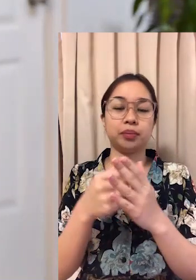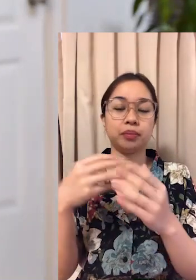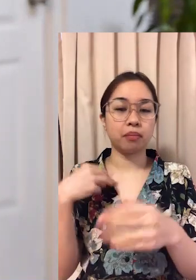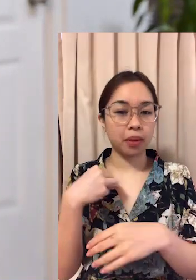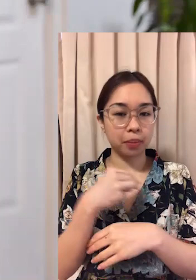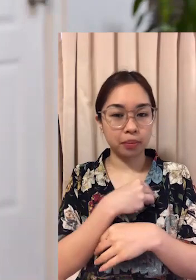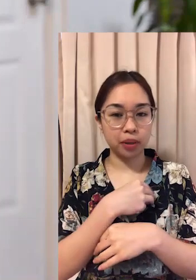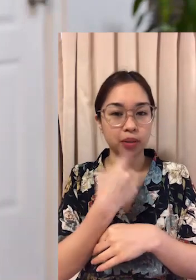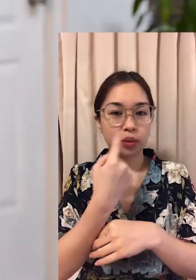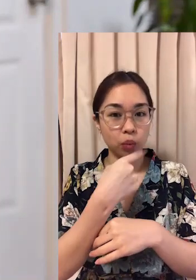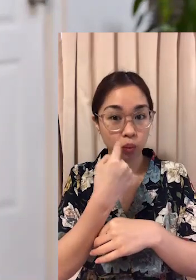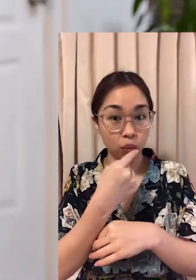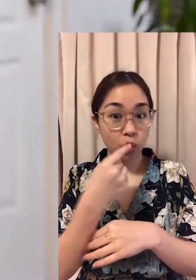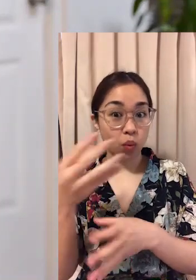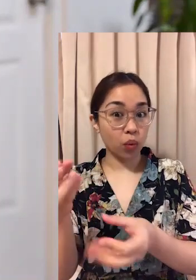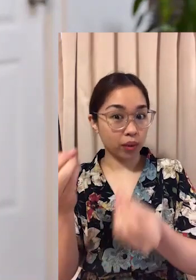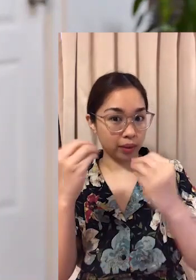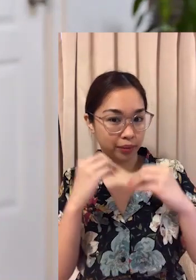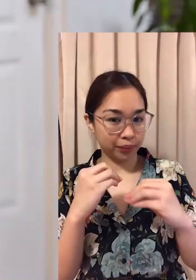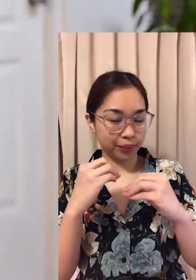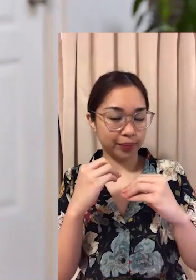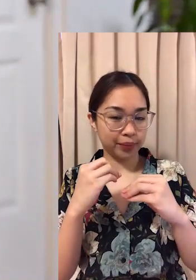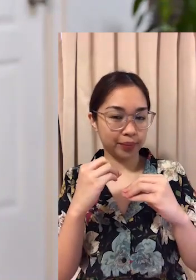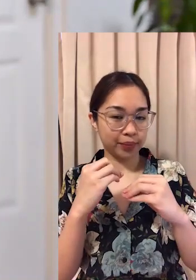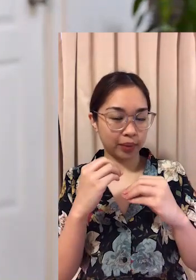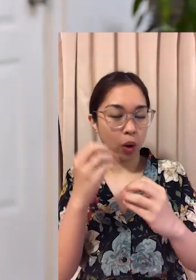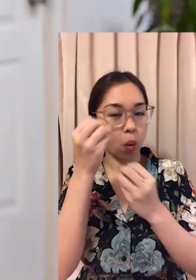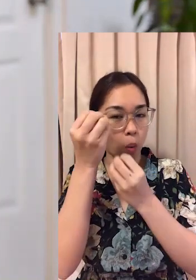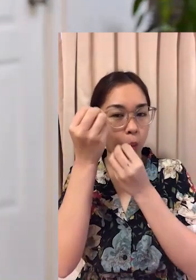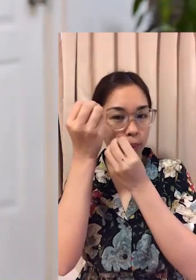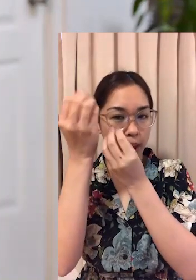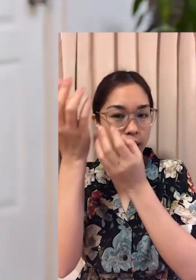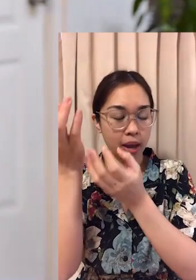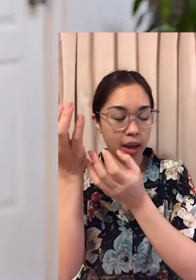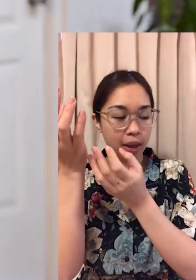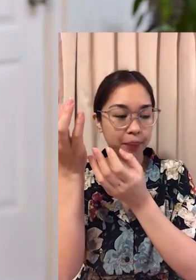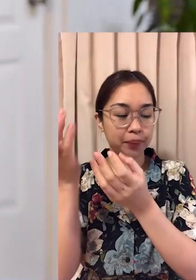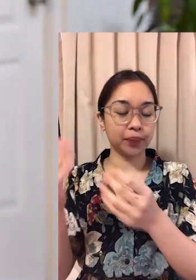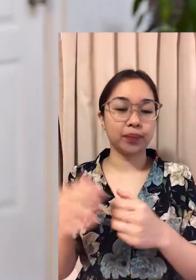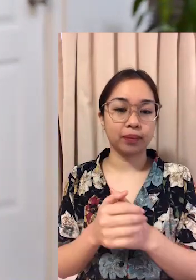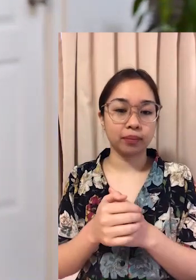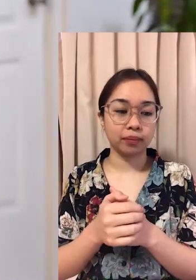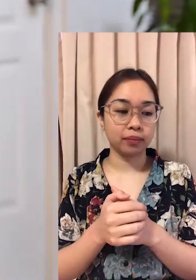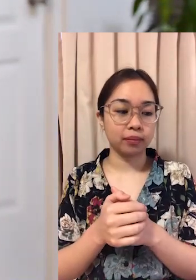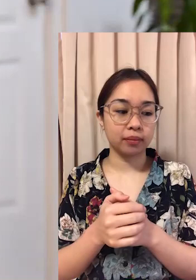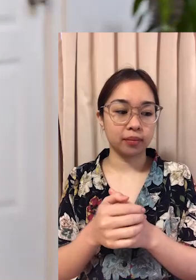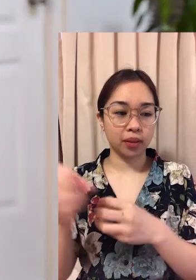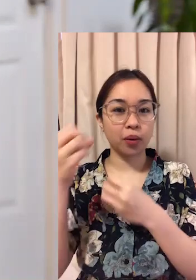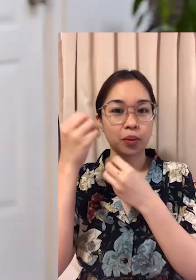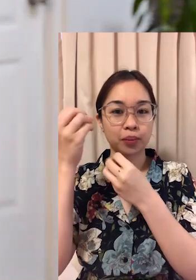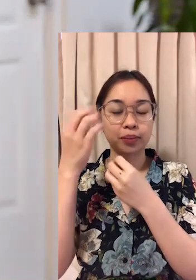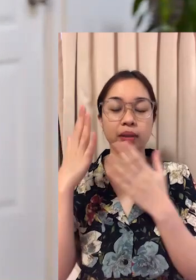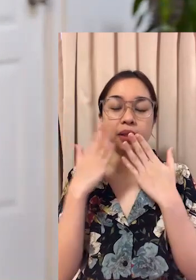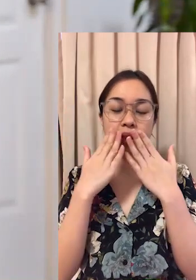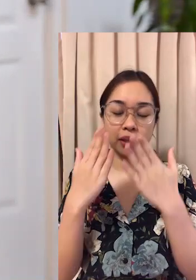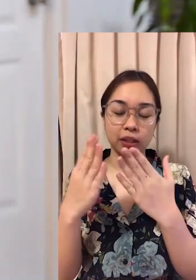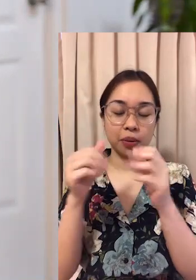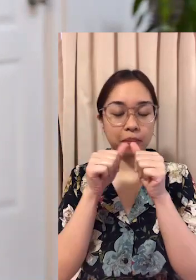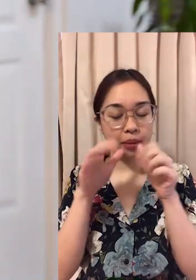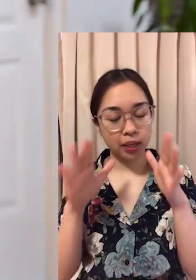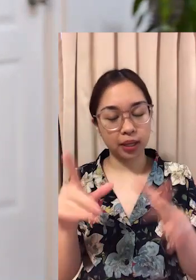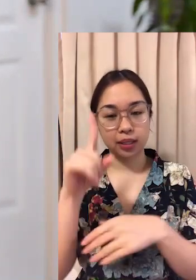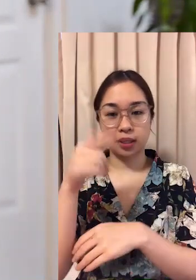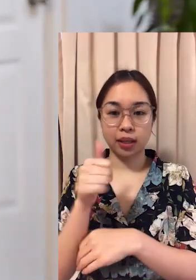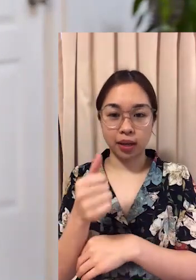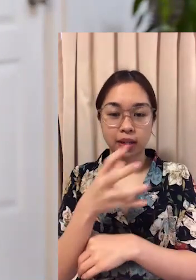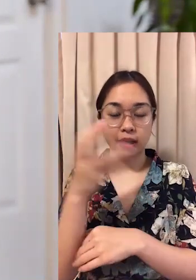this year because of their generosity and obedience in Your kingdom. Bless these tithes and offerings, use them for Your